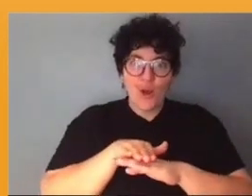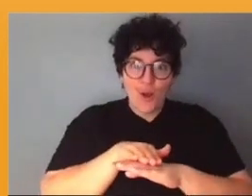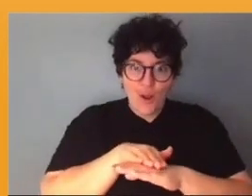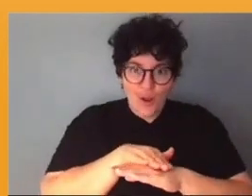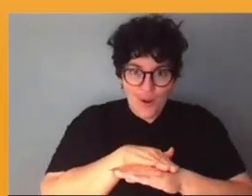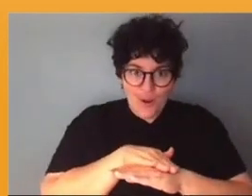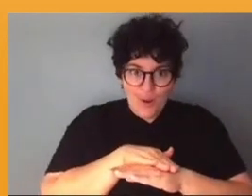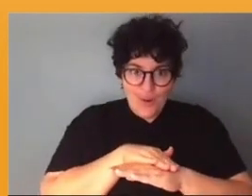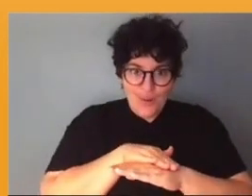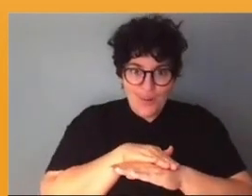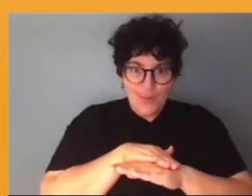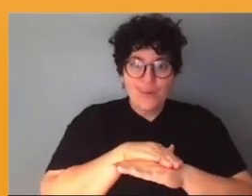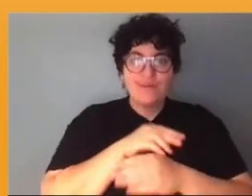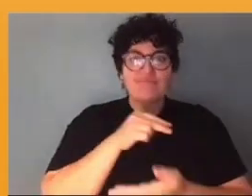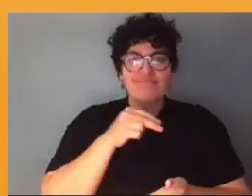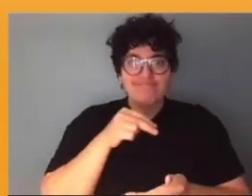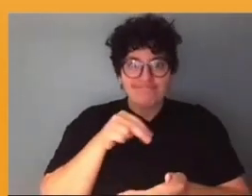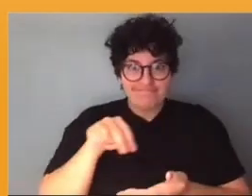very